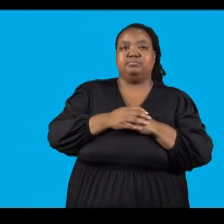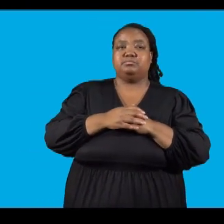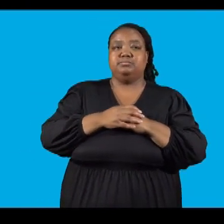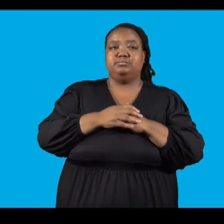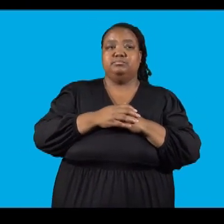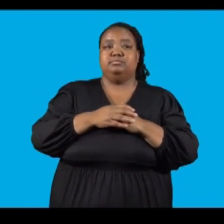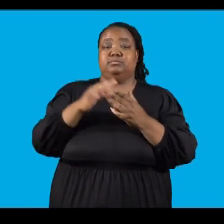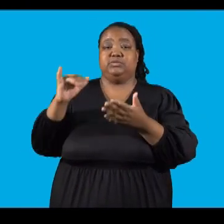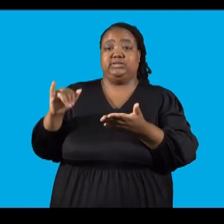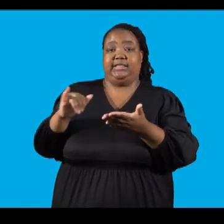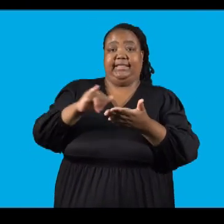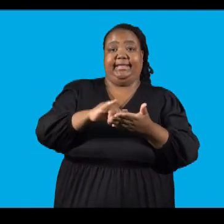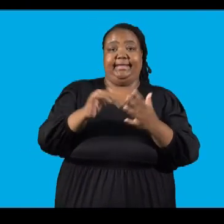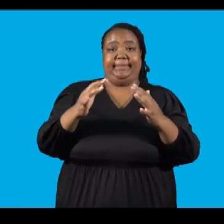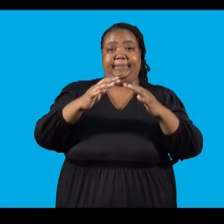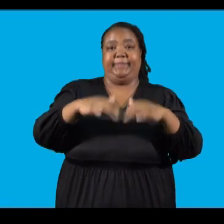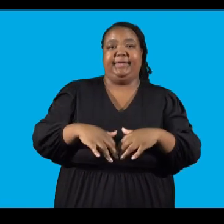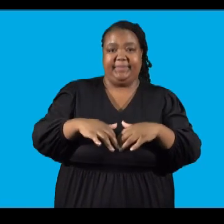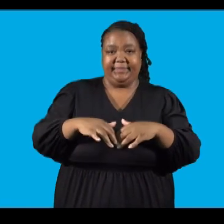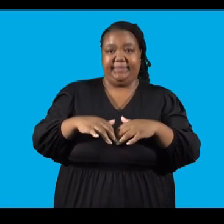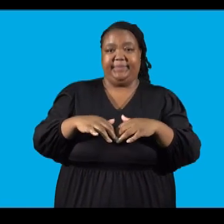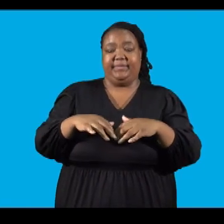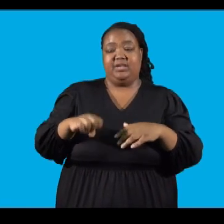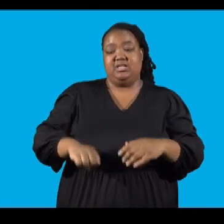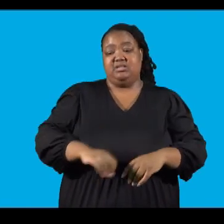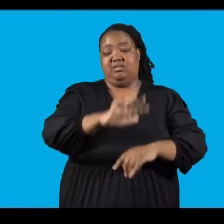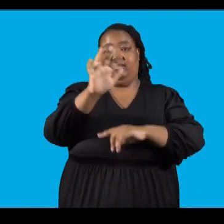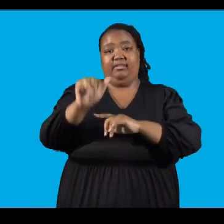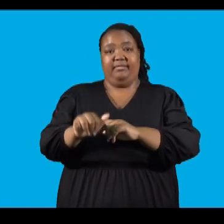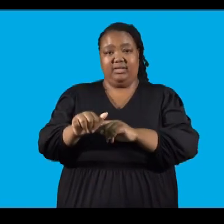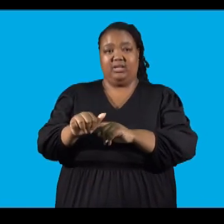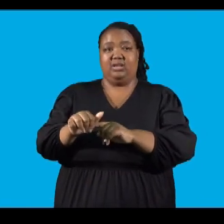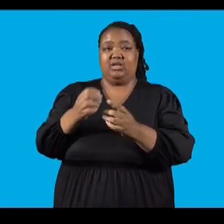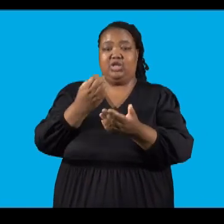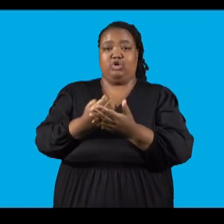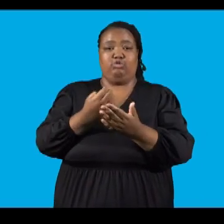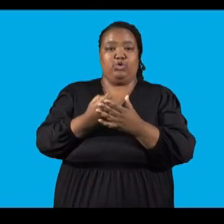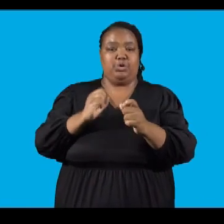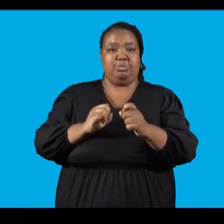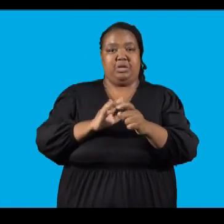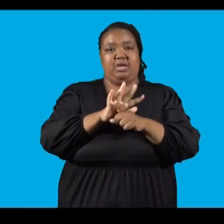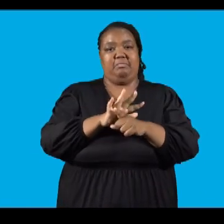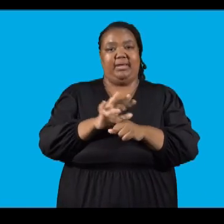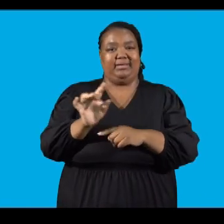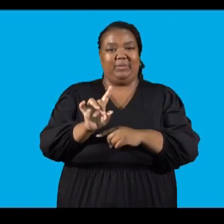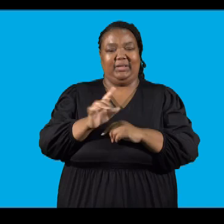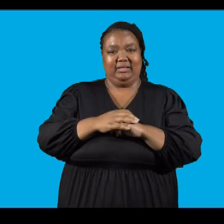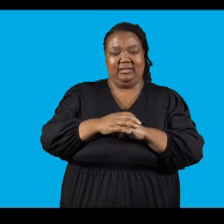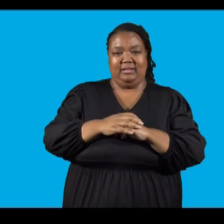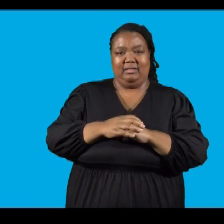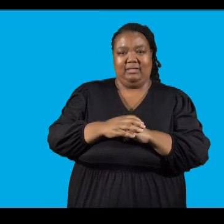What impact would the collapse of the airline have on the South African